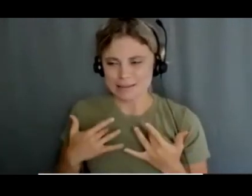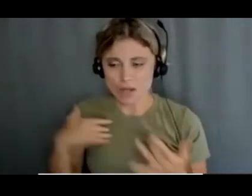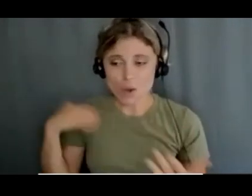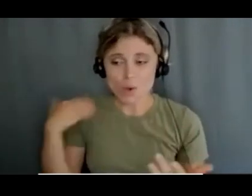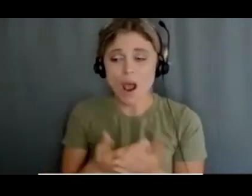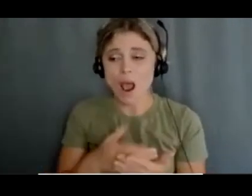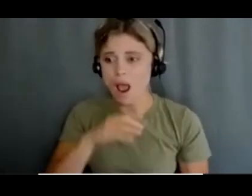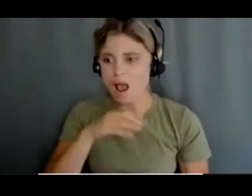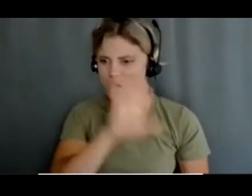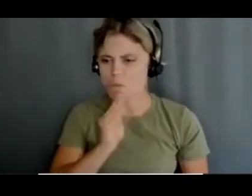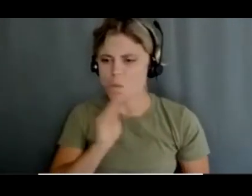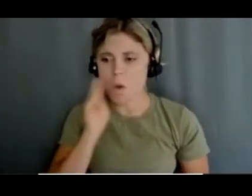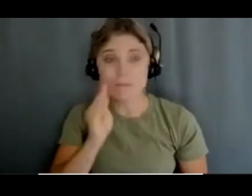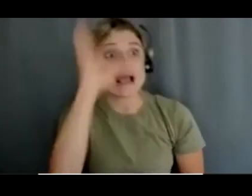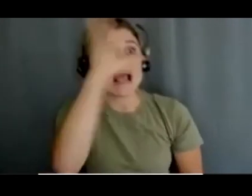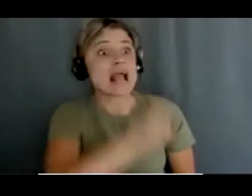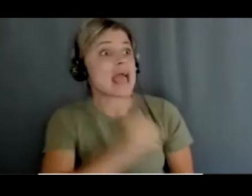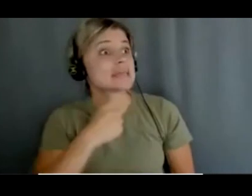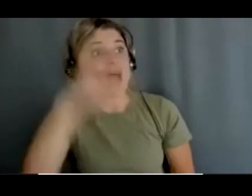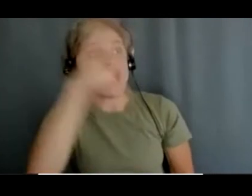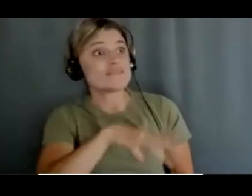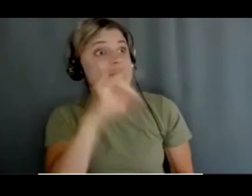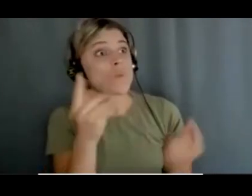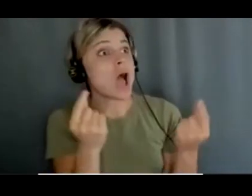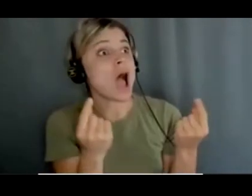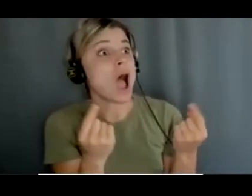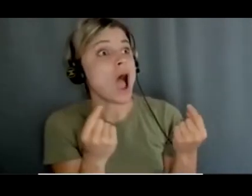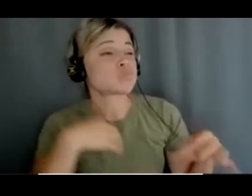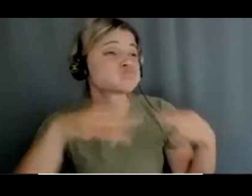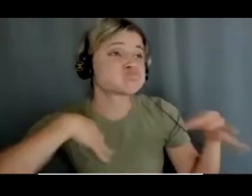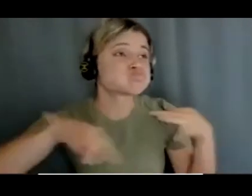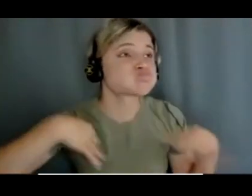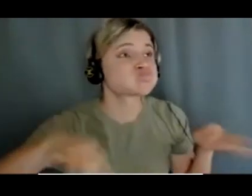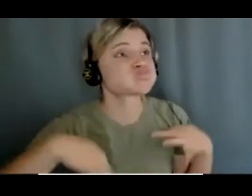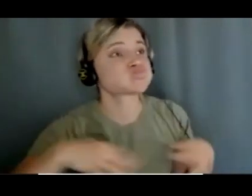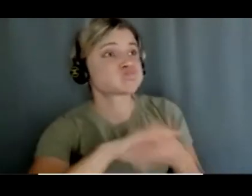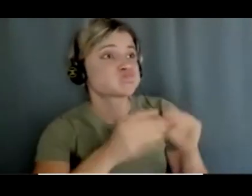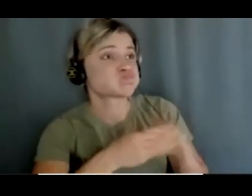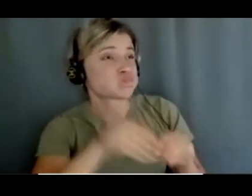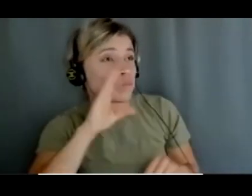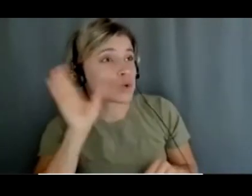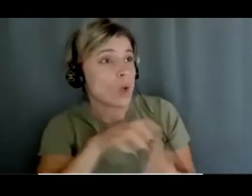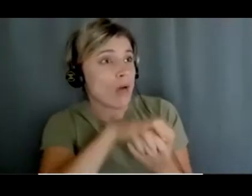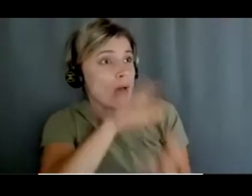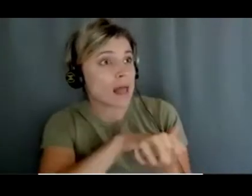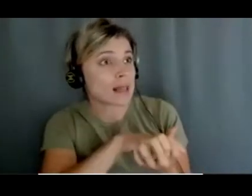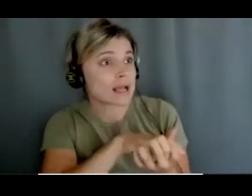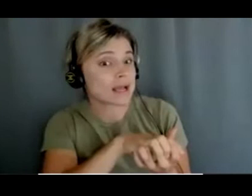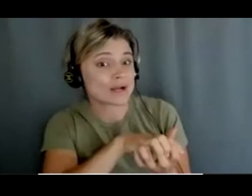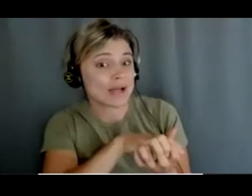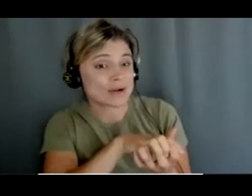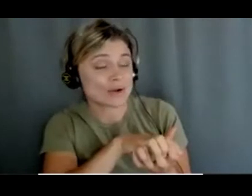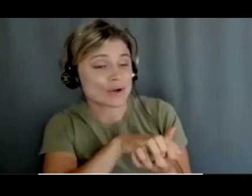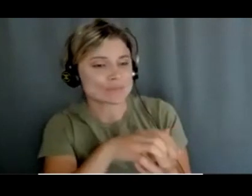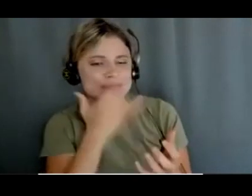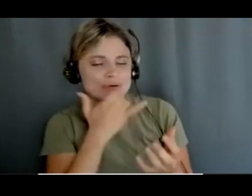"Guess what I found?" And she told them all about it. And do you know what the alligator chick I'm